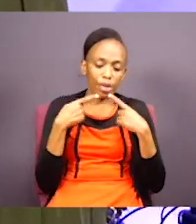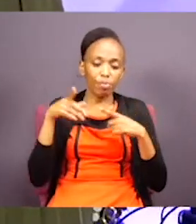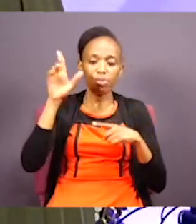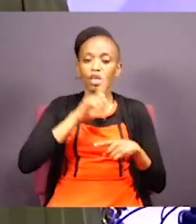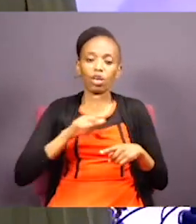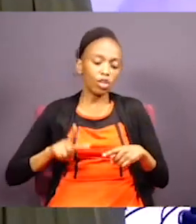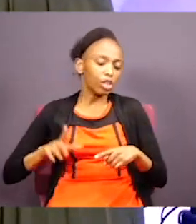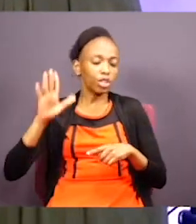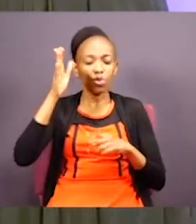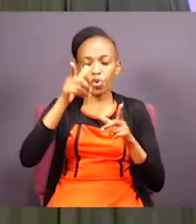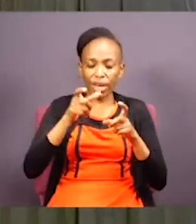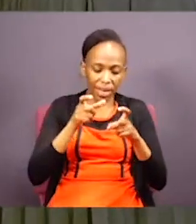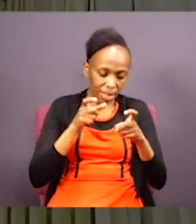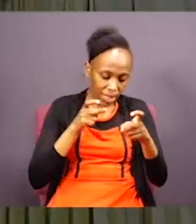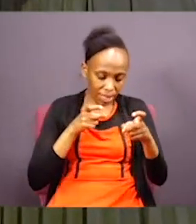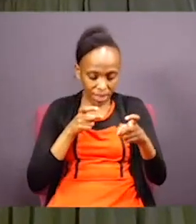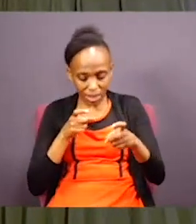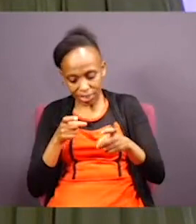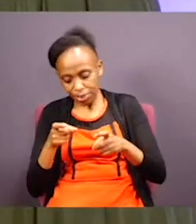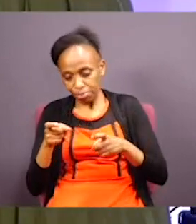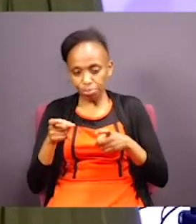proclaiming, God, you reign.